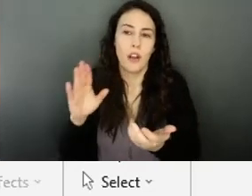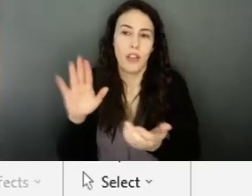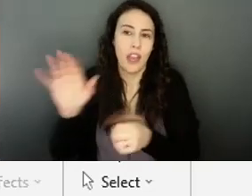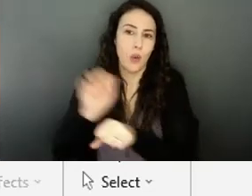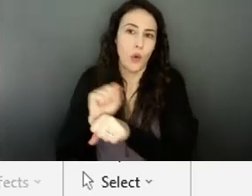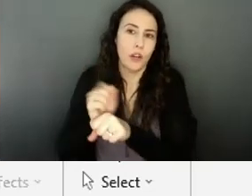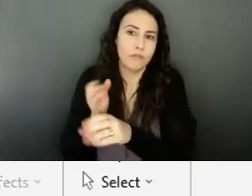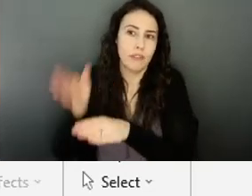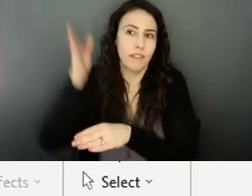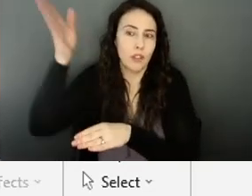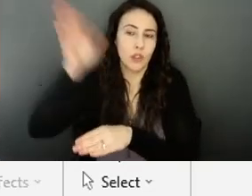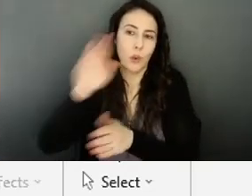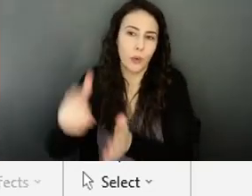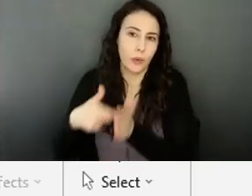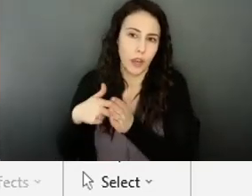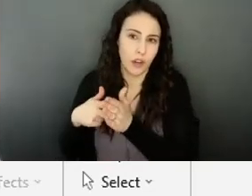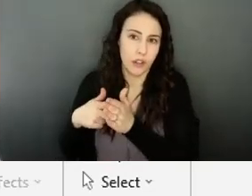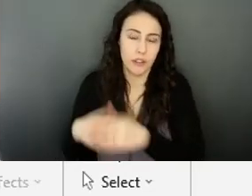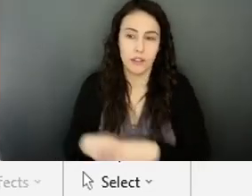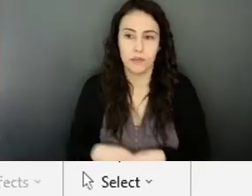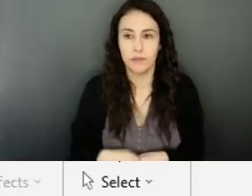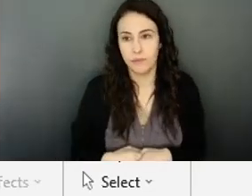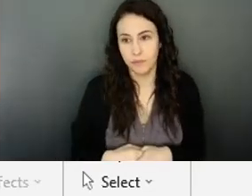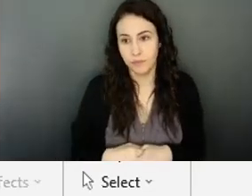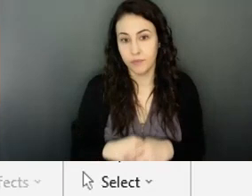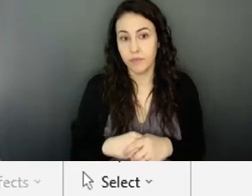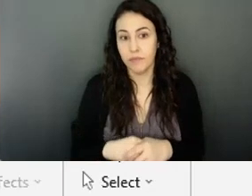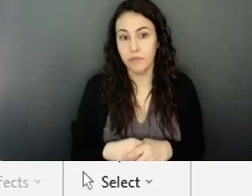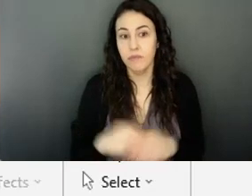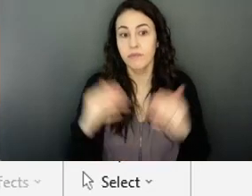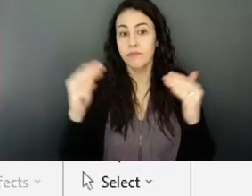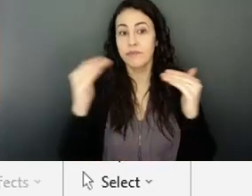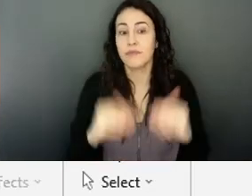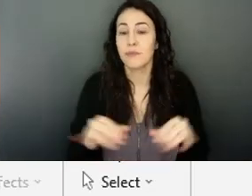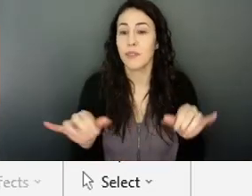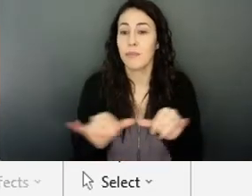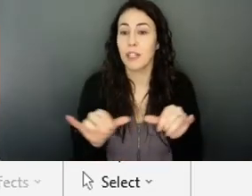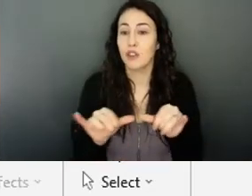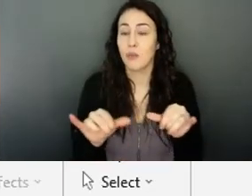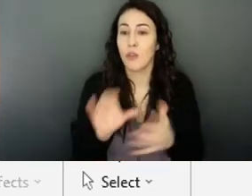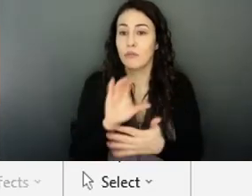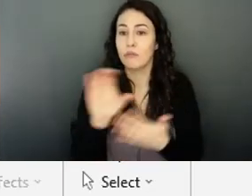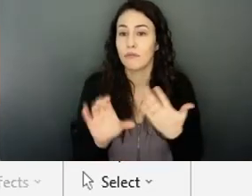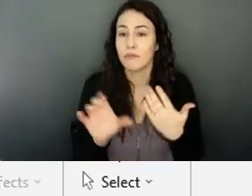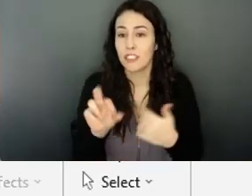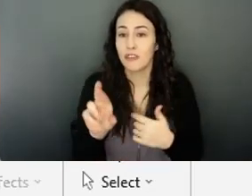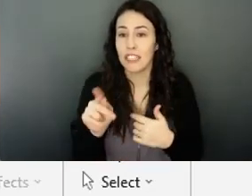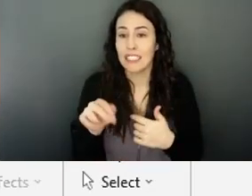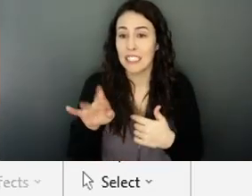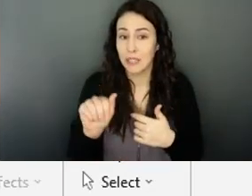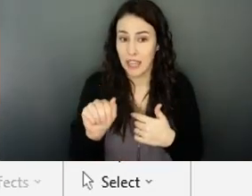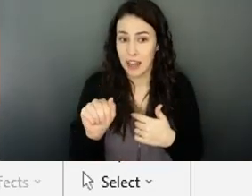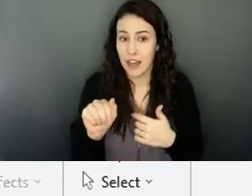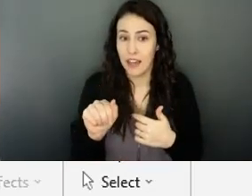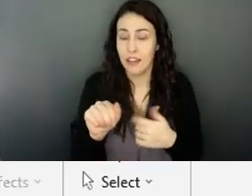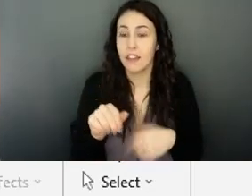lives. We also have measurable criteria for each one of the competencies. They